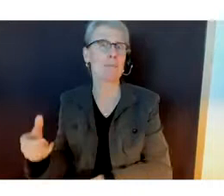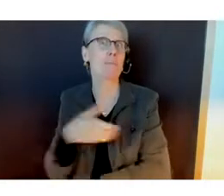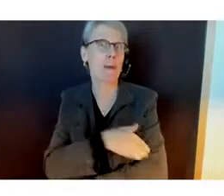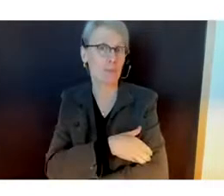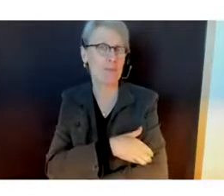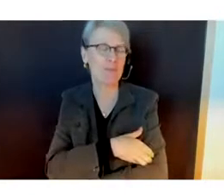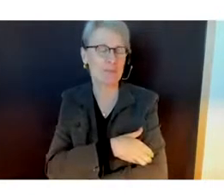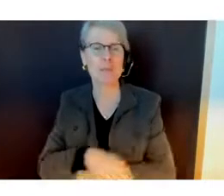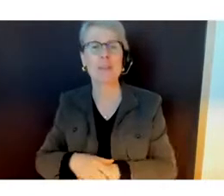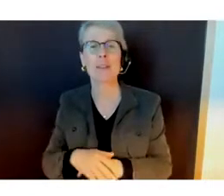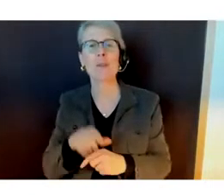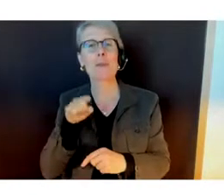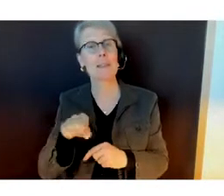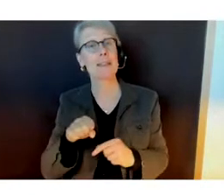our